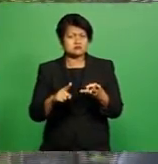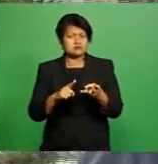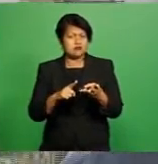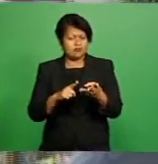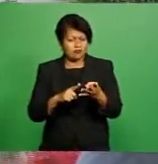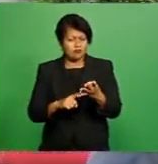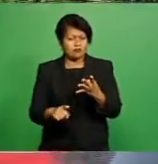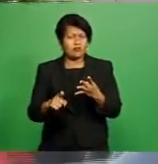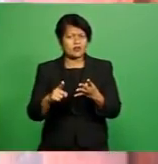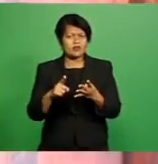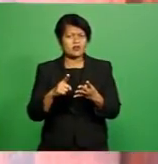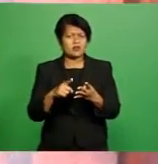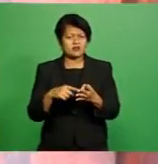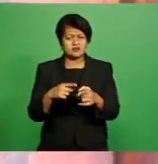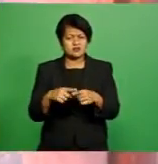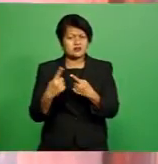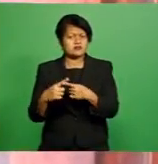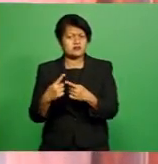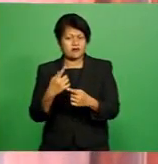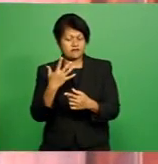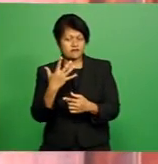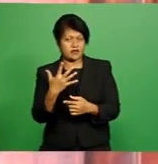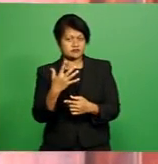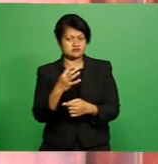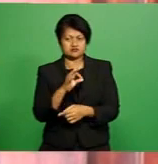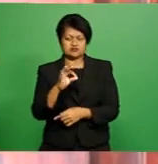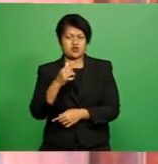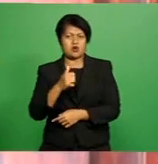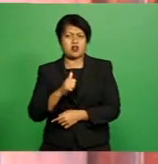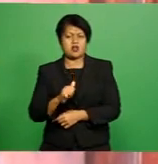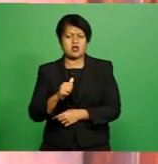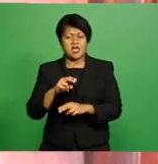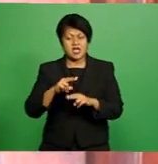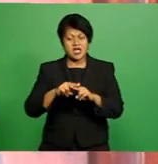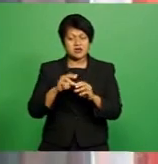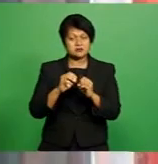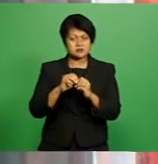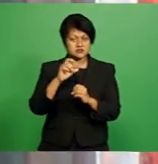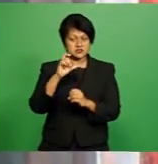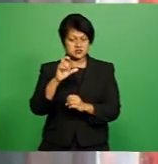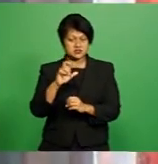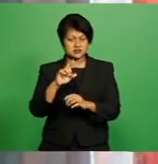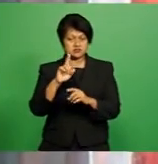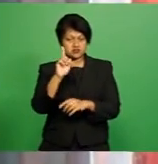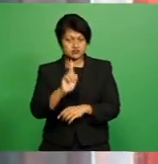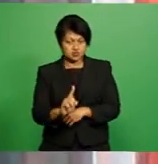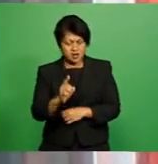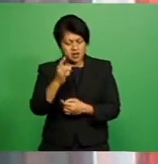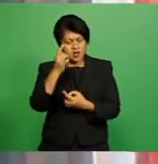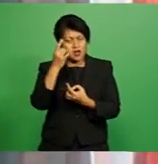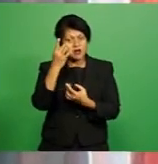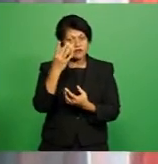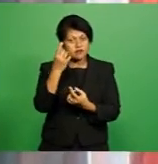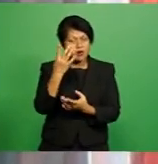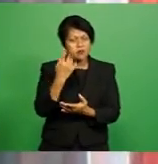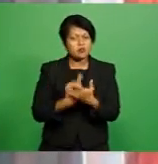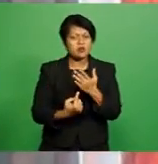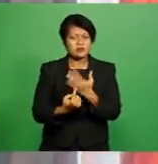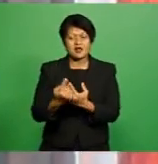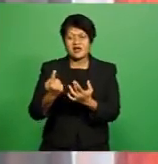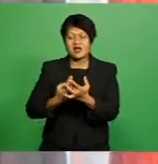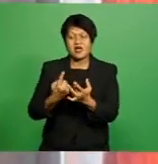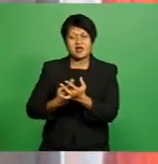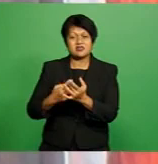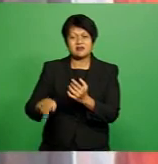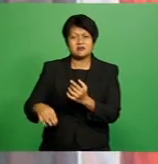Komaisavai, and Gilbert Wakalalambure. FBC News has today been reliably informed that other members are President